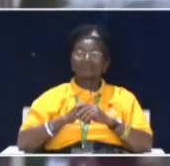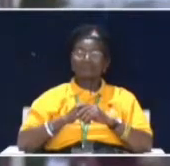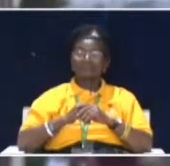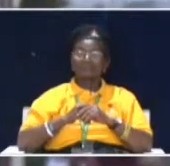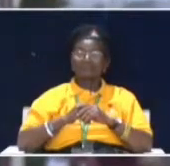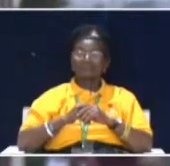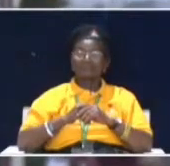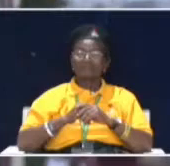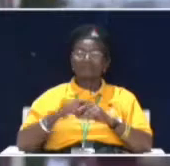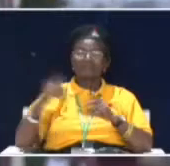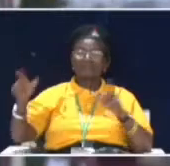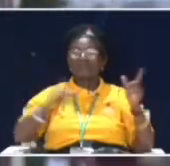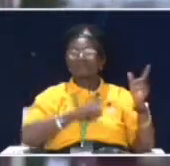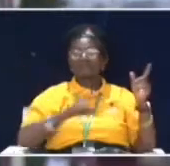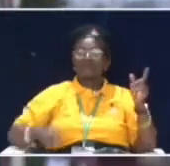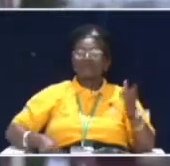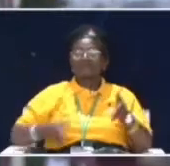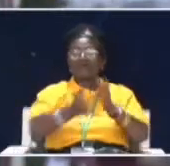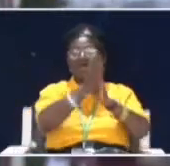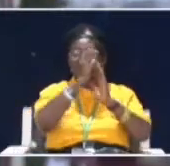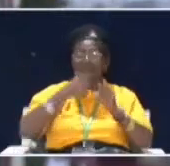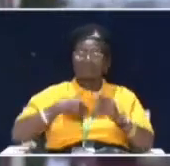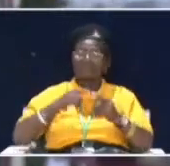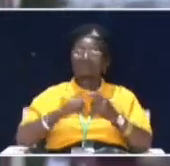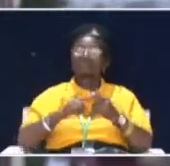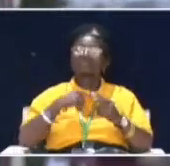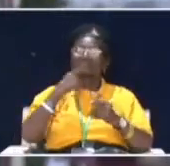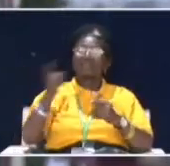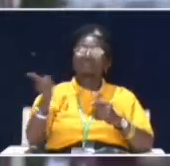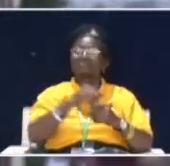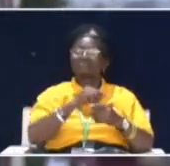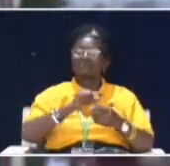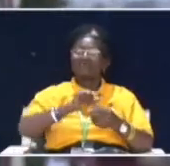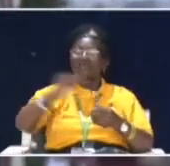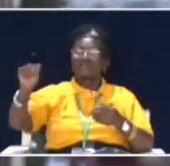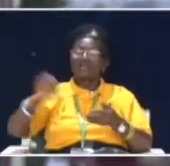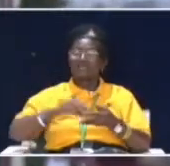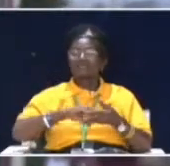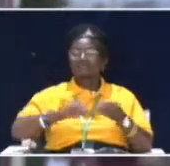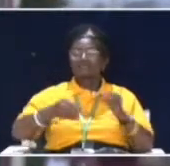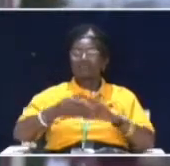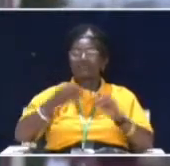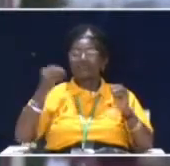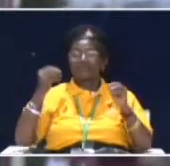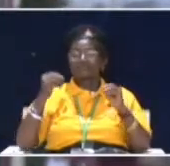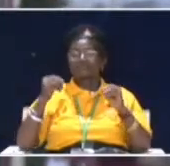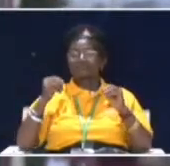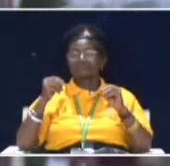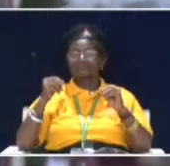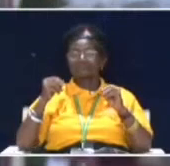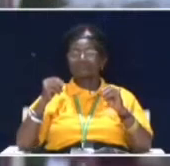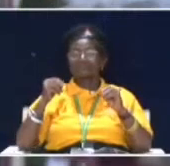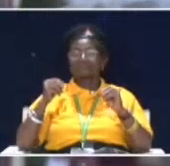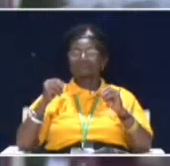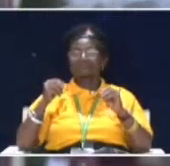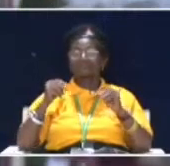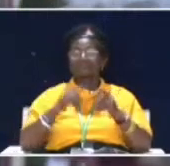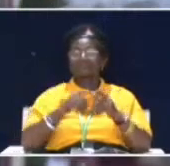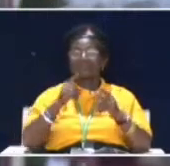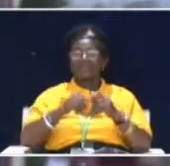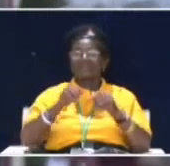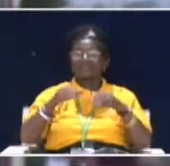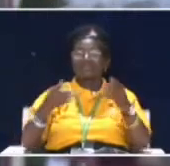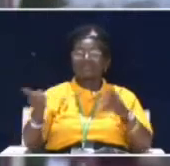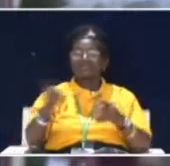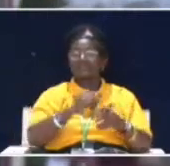The Lord asked me to tell you a story. Oluwa ni kin so itan kan fun o. Then give you